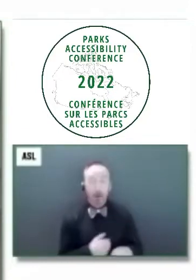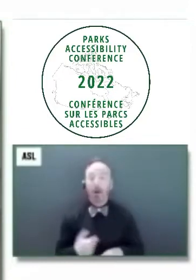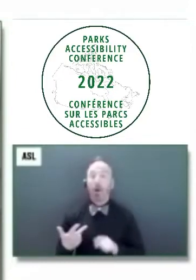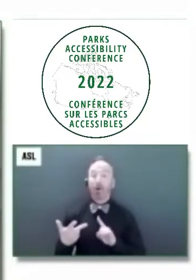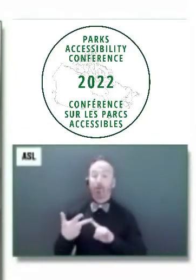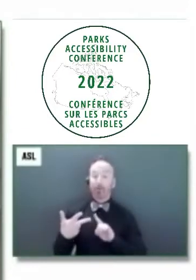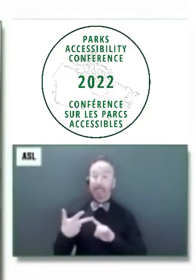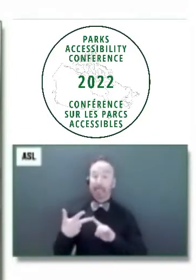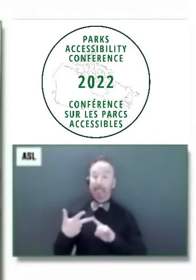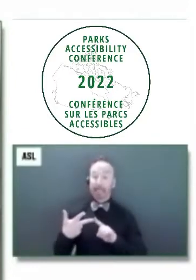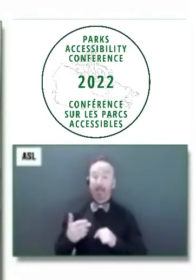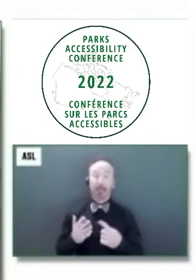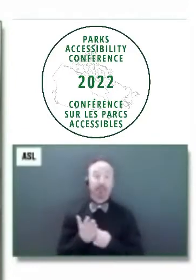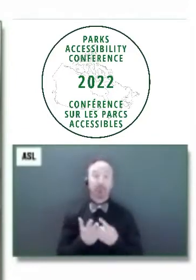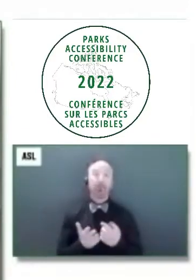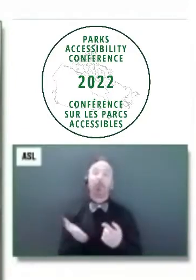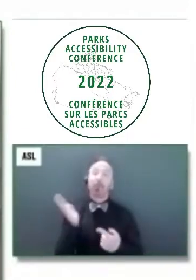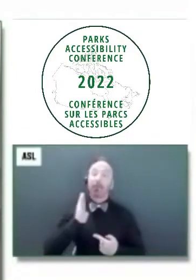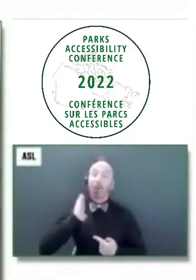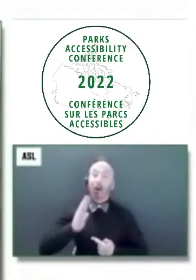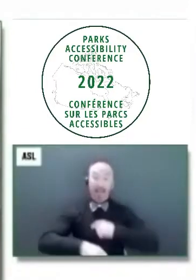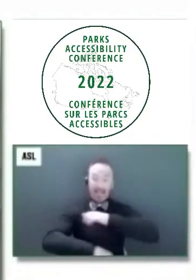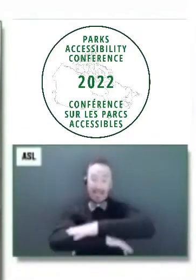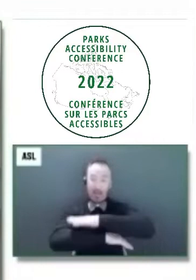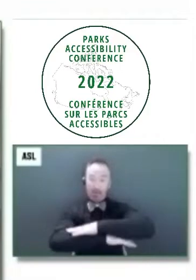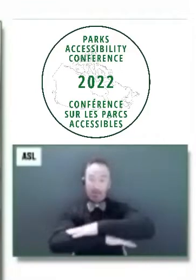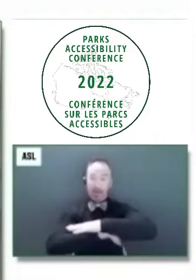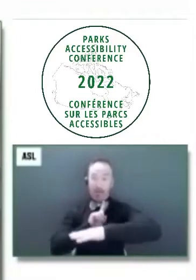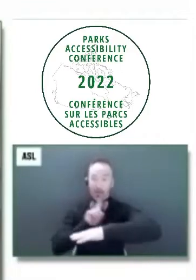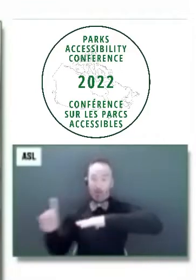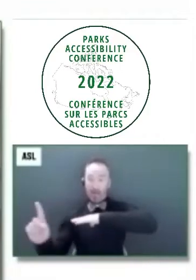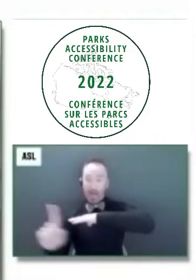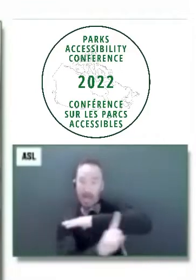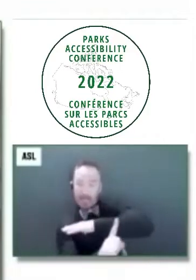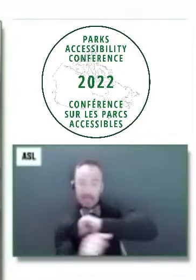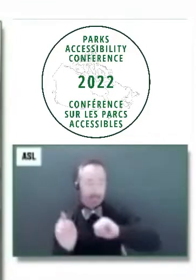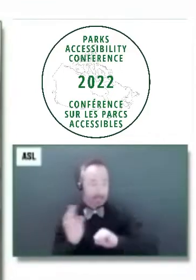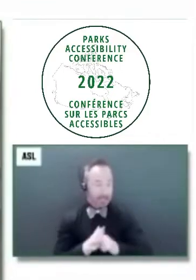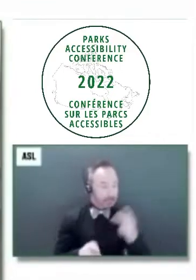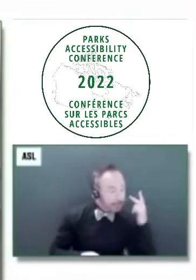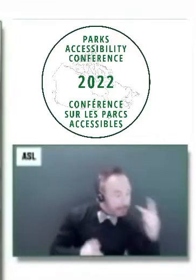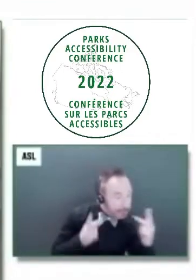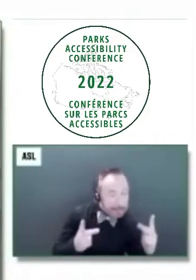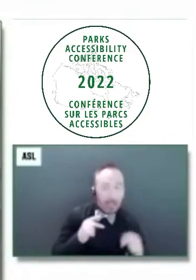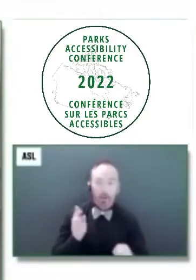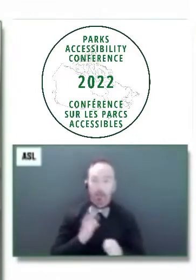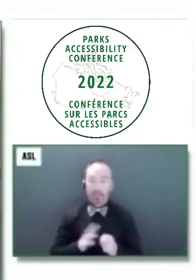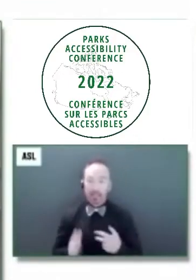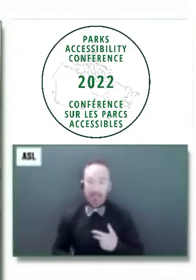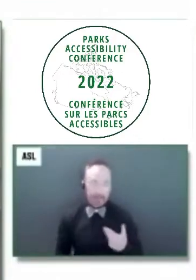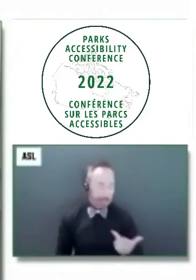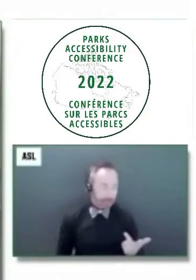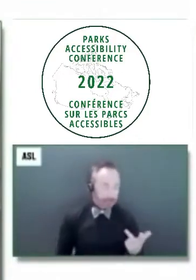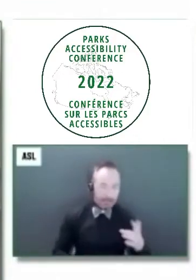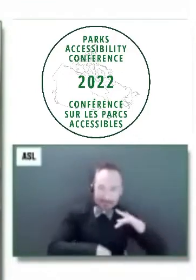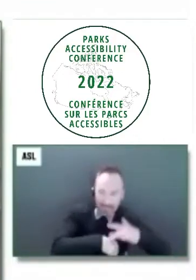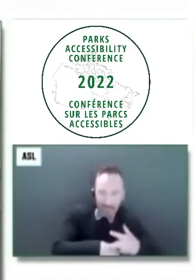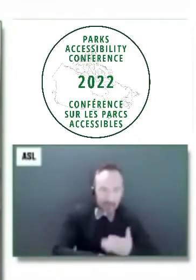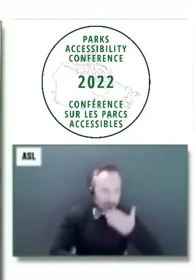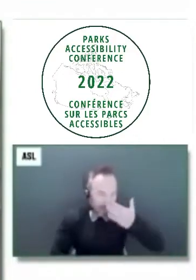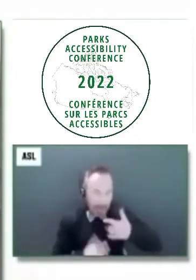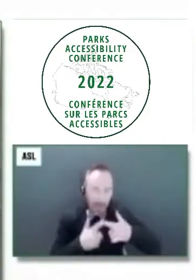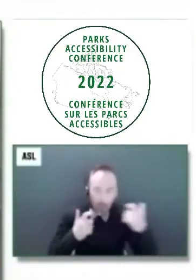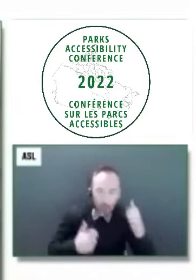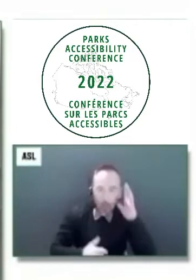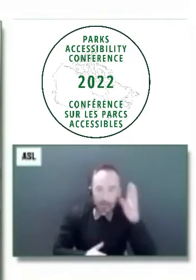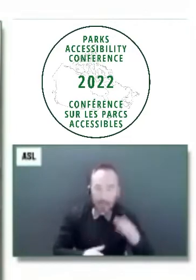the counter to have a multi-sensory experience with the teas by exploring the little boxes of tea up close. 2.5 years on from the first